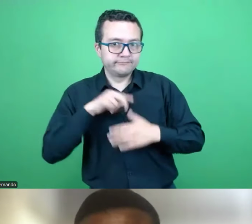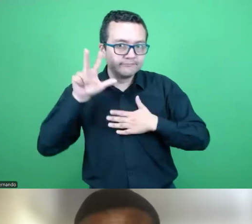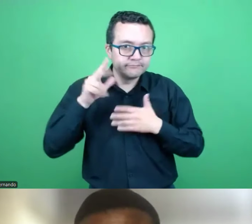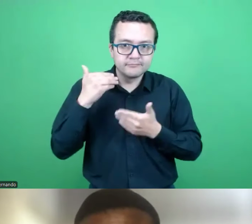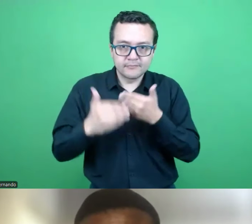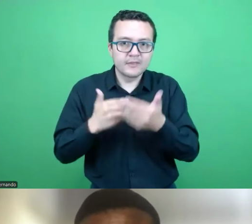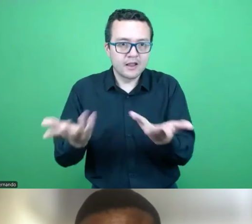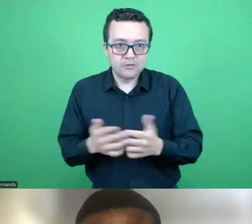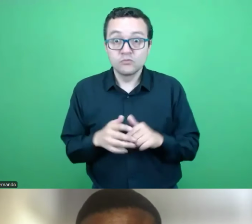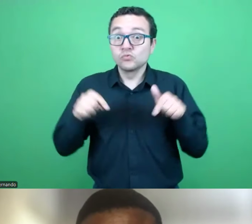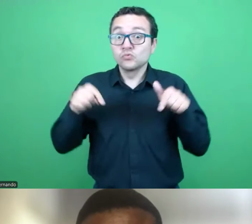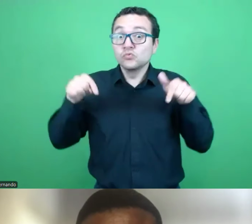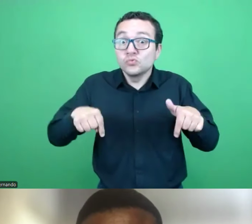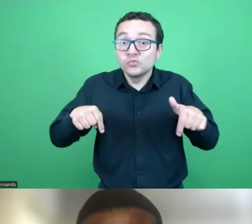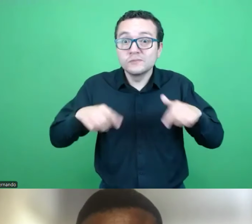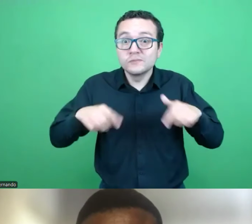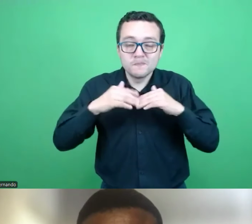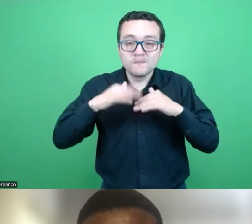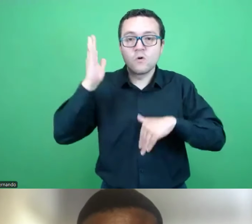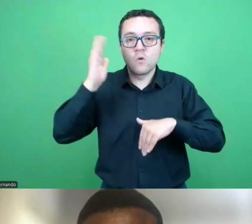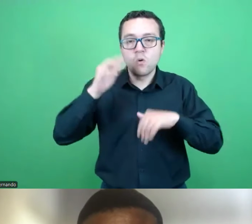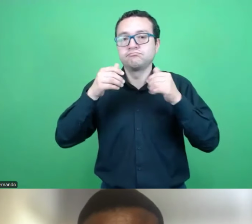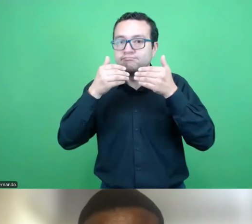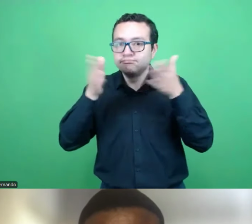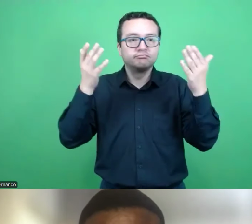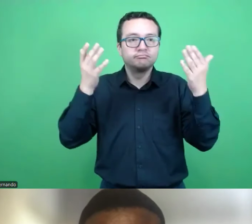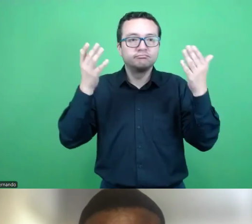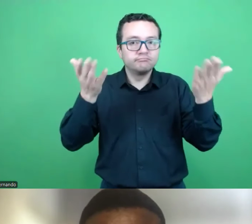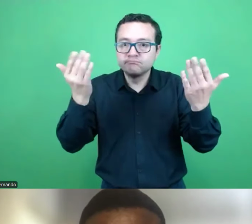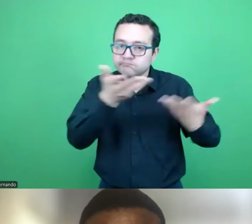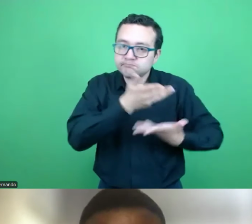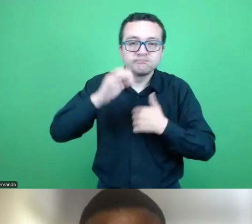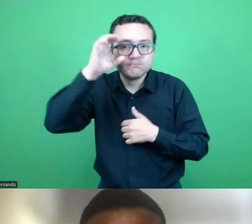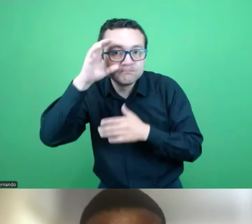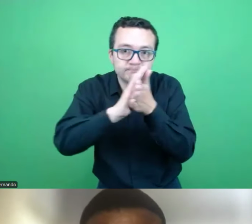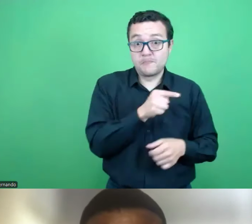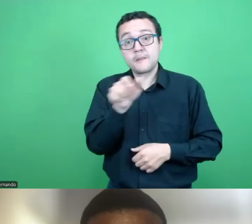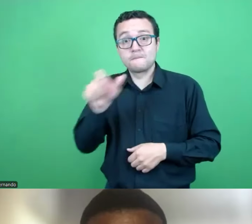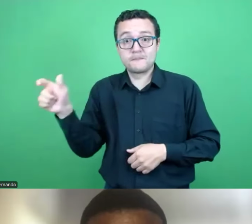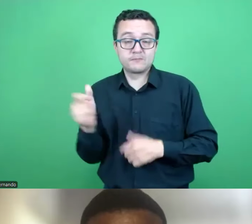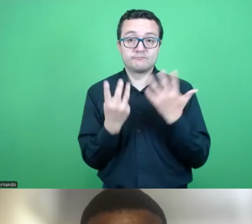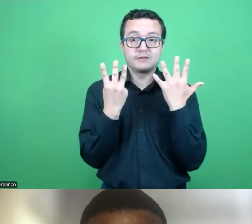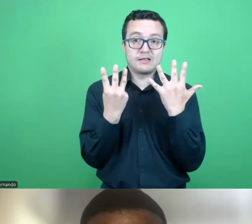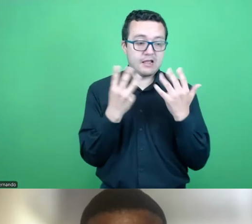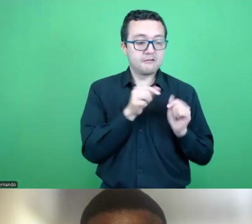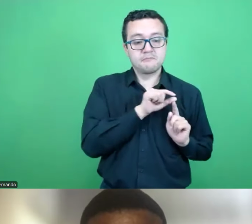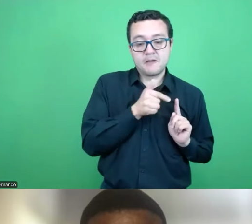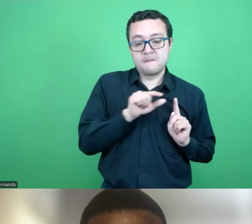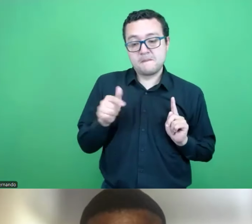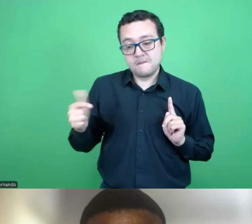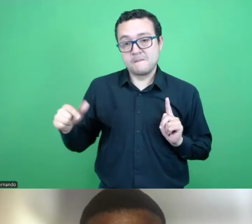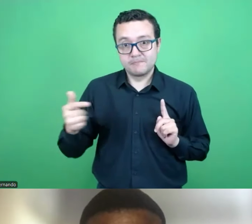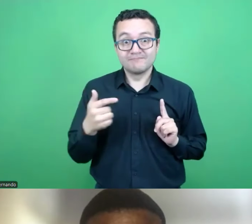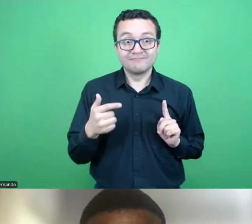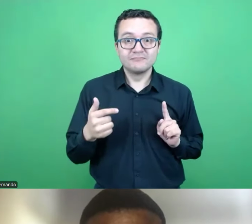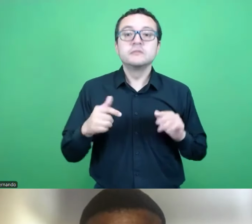identifying relevant stakeholders. And then in the last segment of the webinar, we'll also be looking at how to connect the GDS with